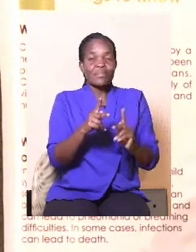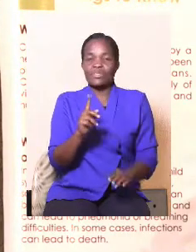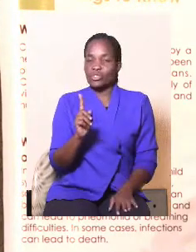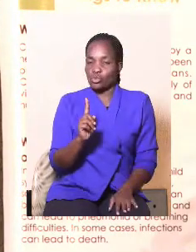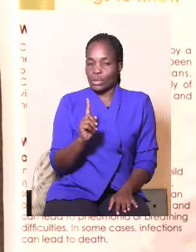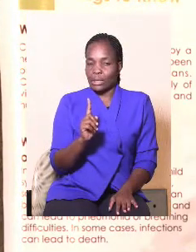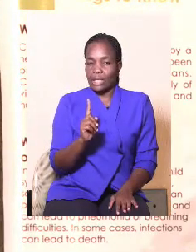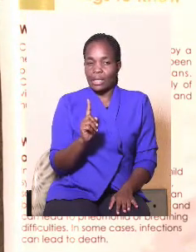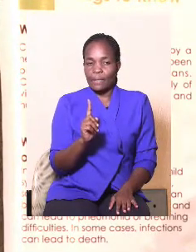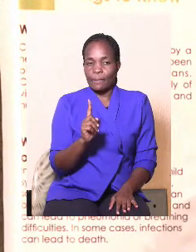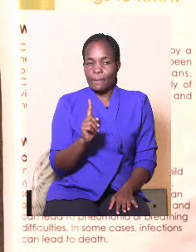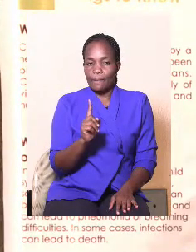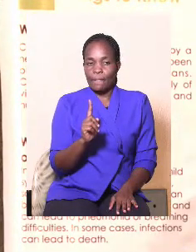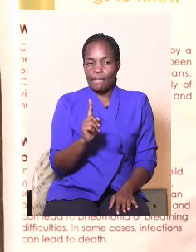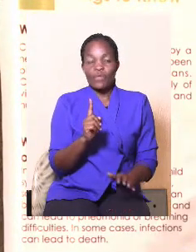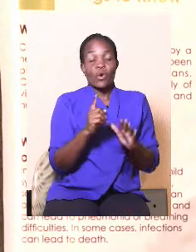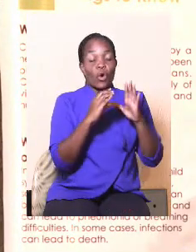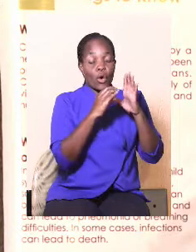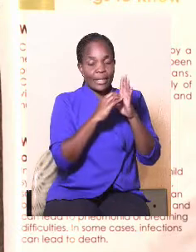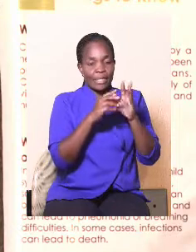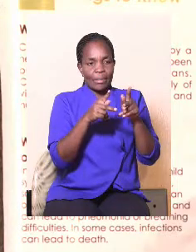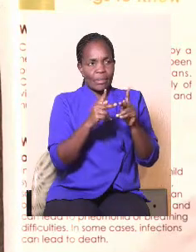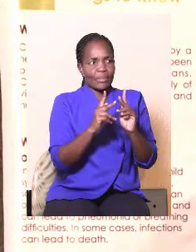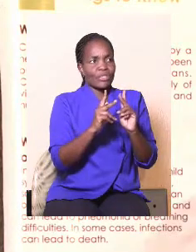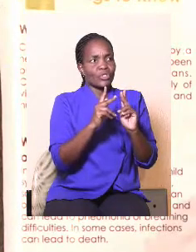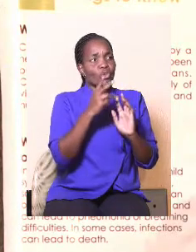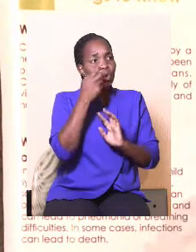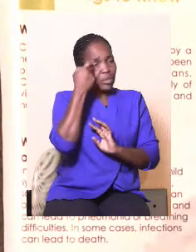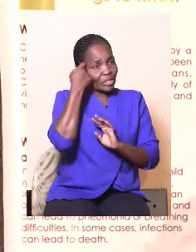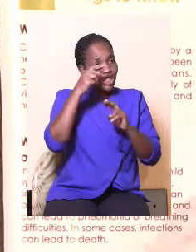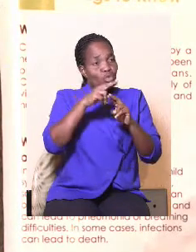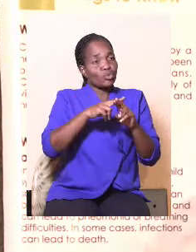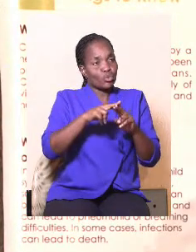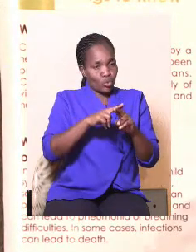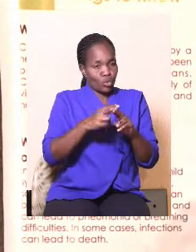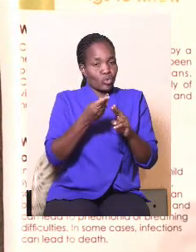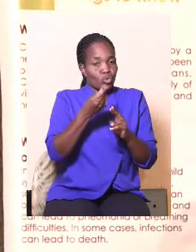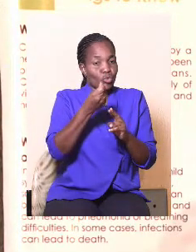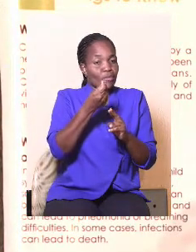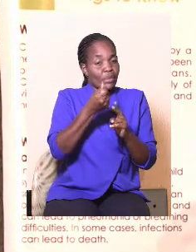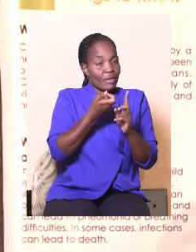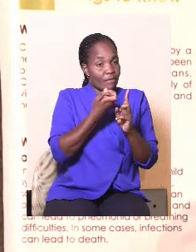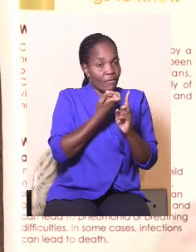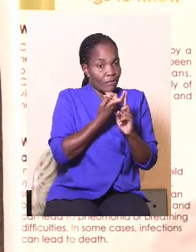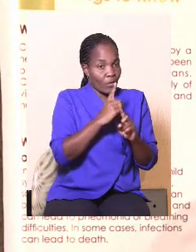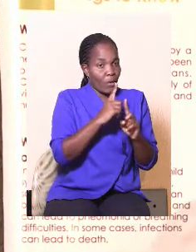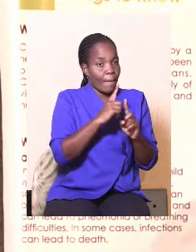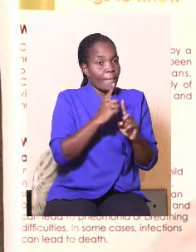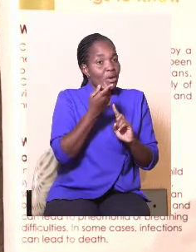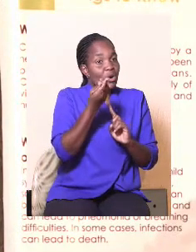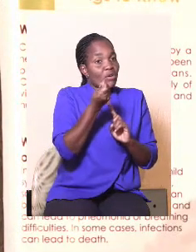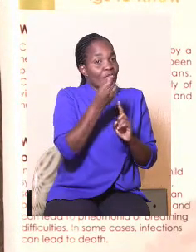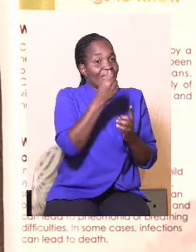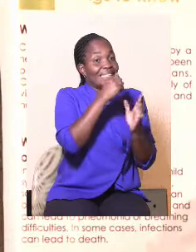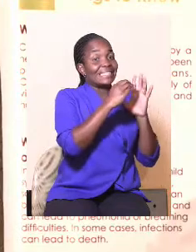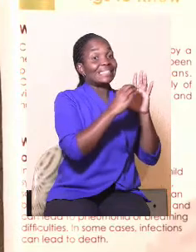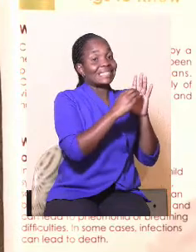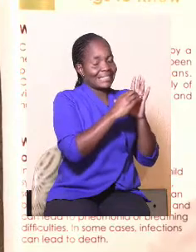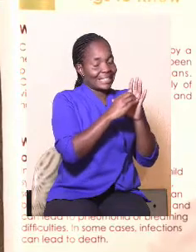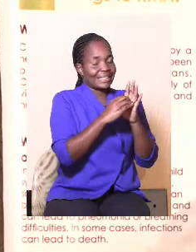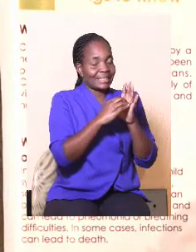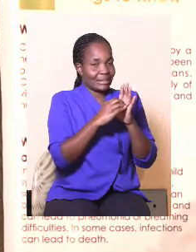us to allow ministries to spend at least 1/3. So we are using that provision in the State Finance Act. And